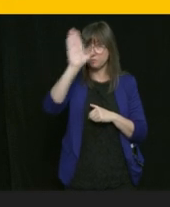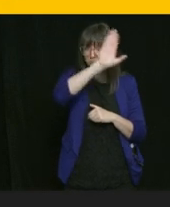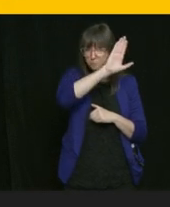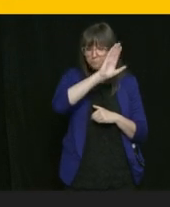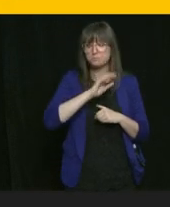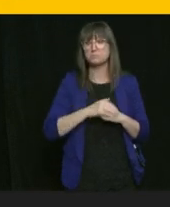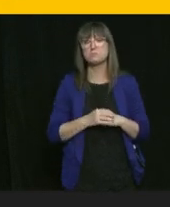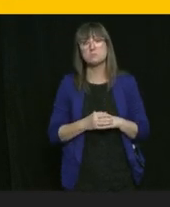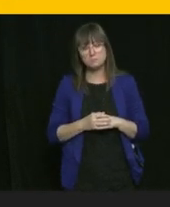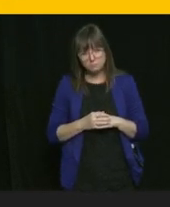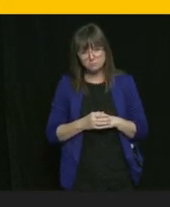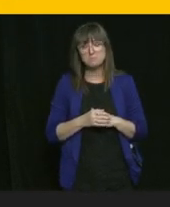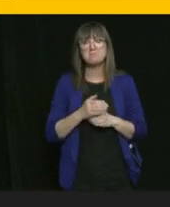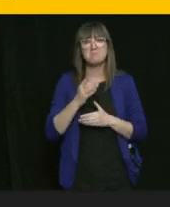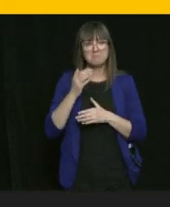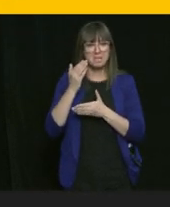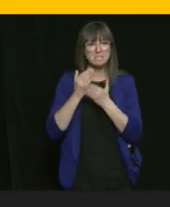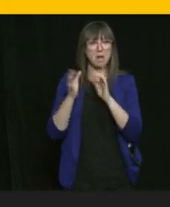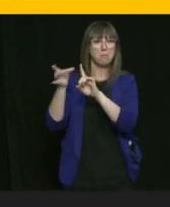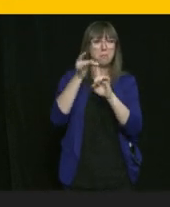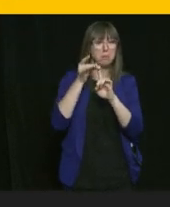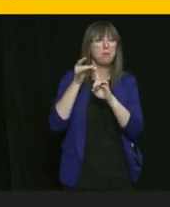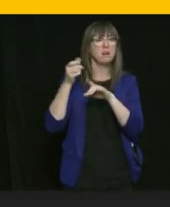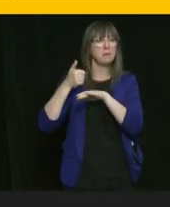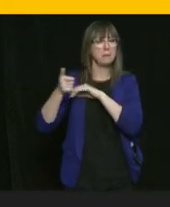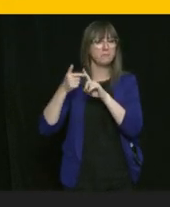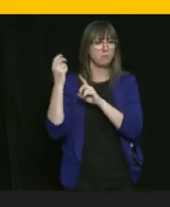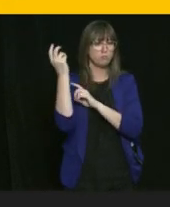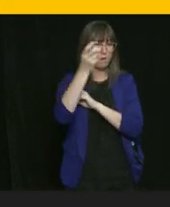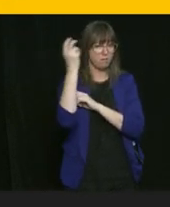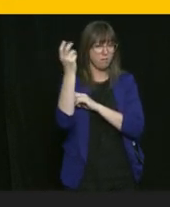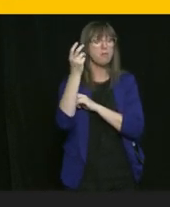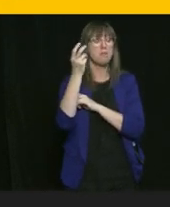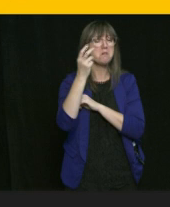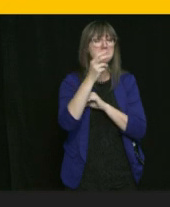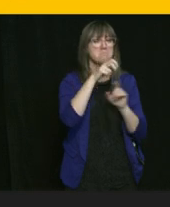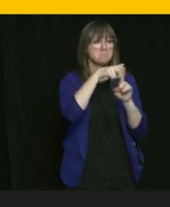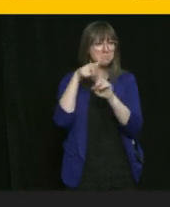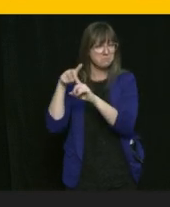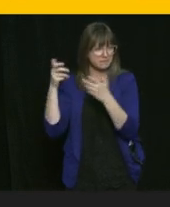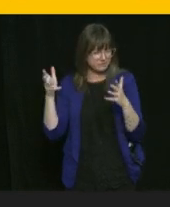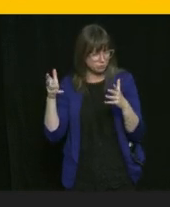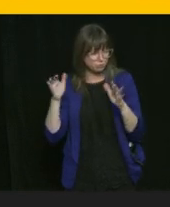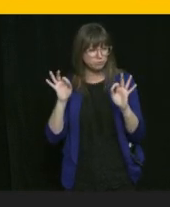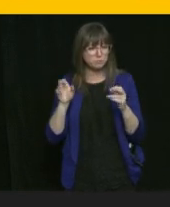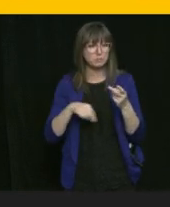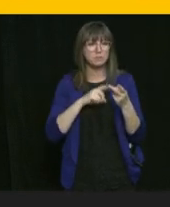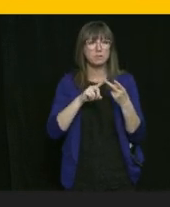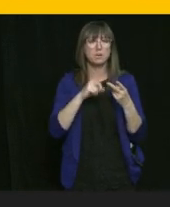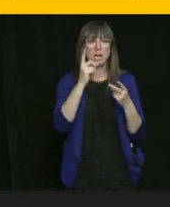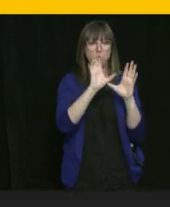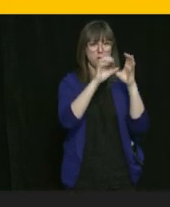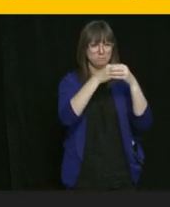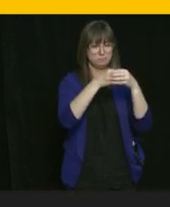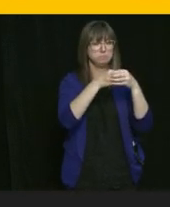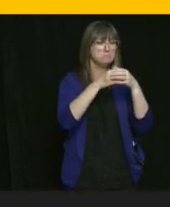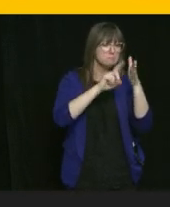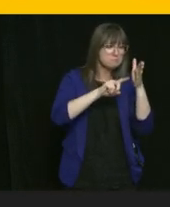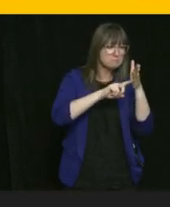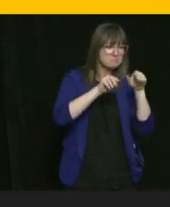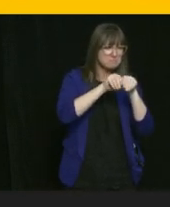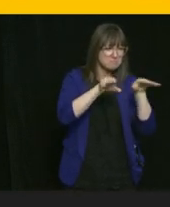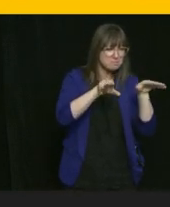While a few travel-related cases have been identified recently and one cluster is currently under investigation